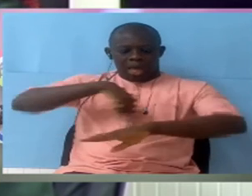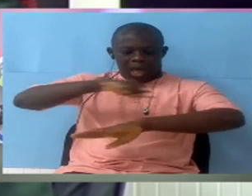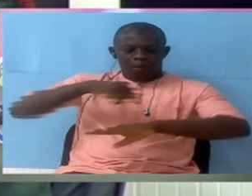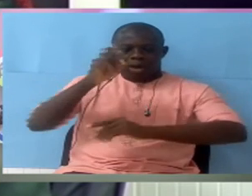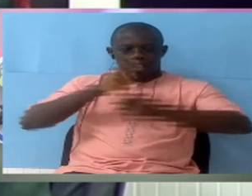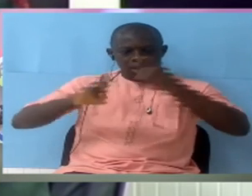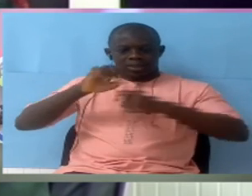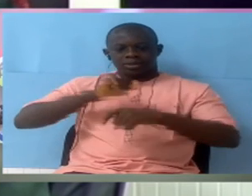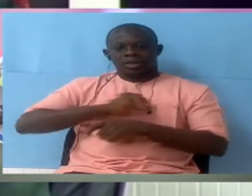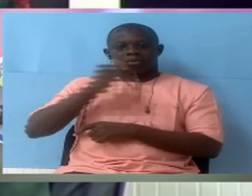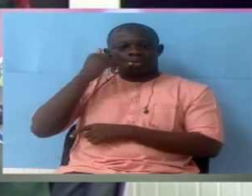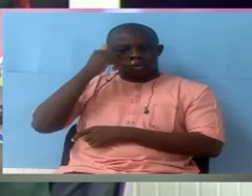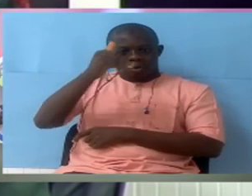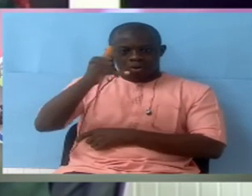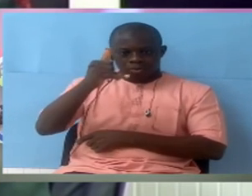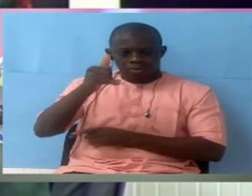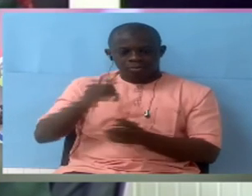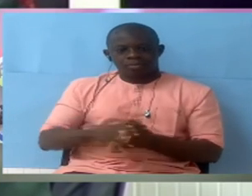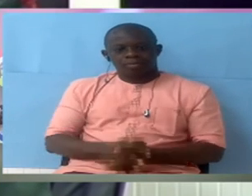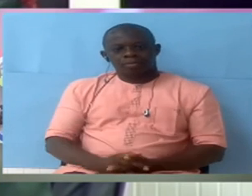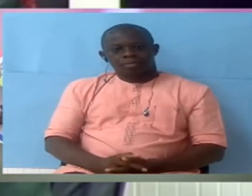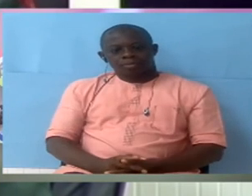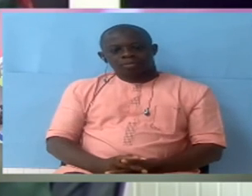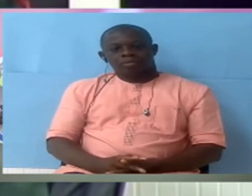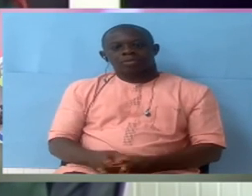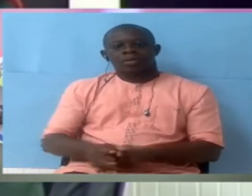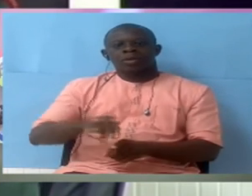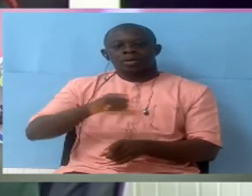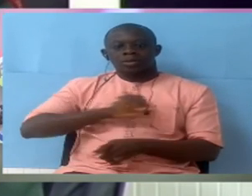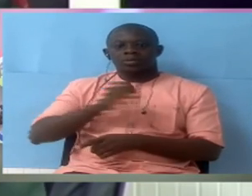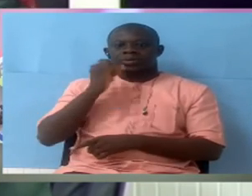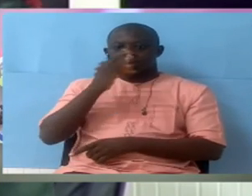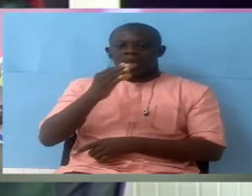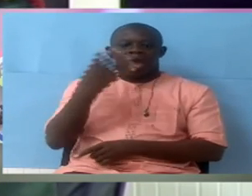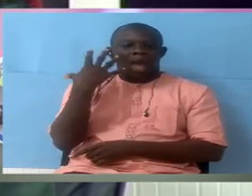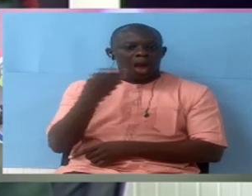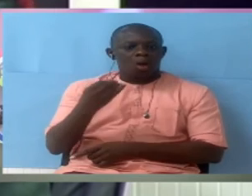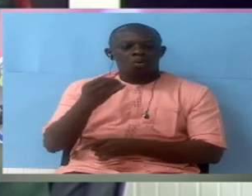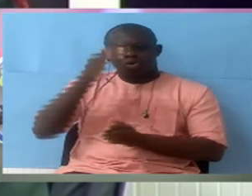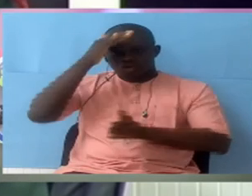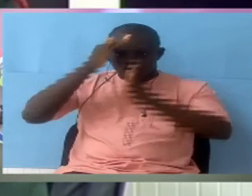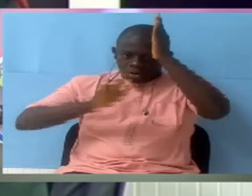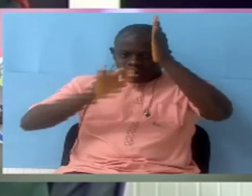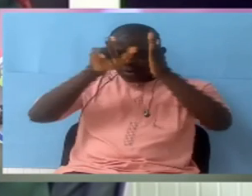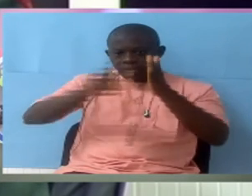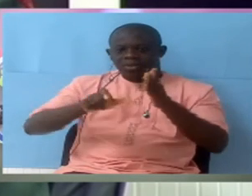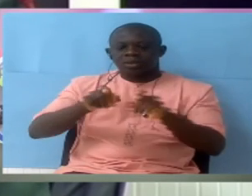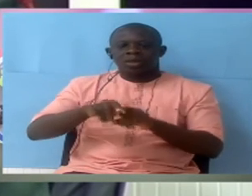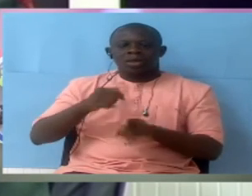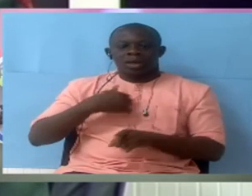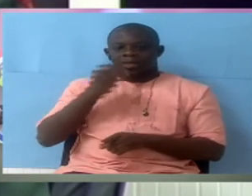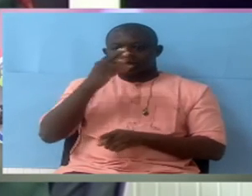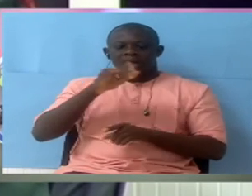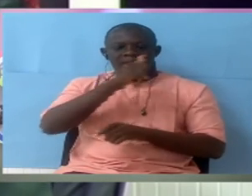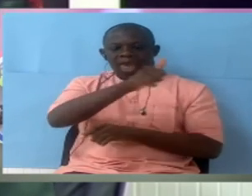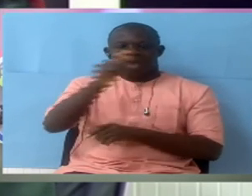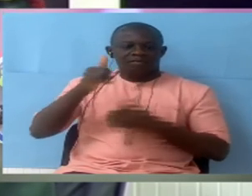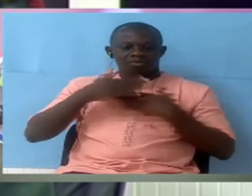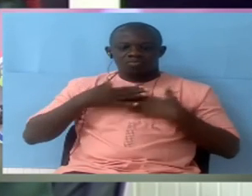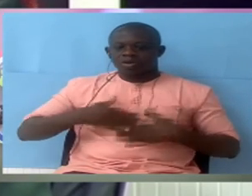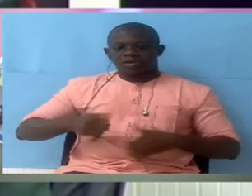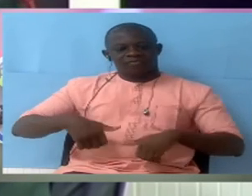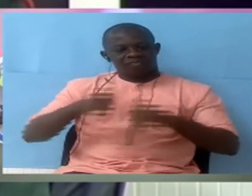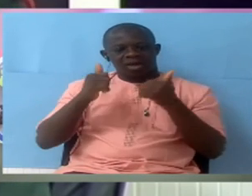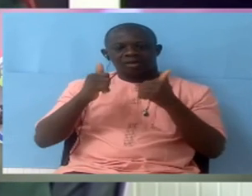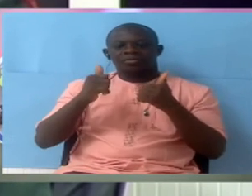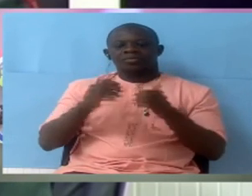Mu toga diri ben waxtu wat mu ote wat. He said how are the men? Mune ma ana gay. I said everybody is fine. Mane ko ñepa